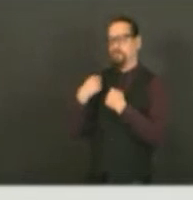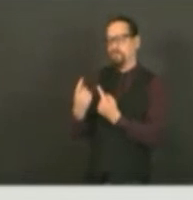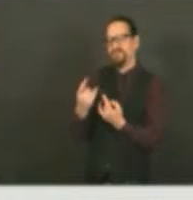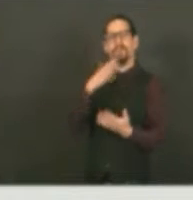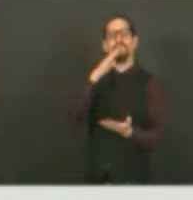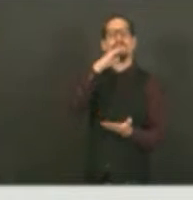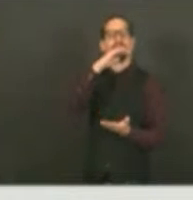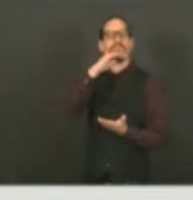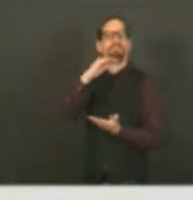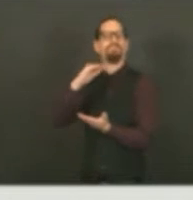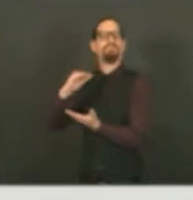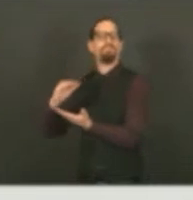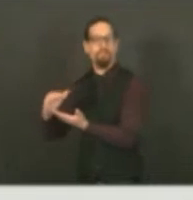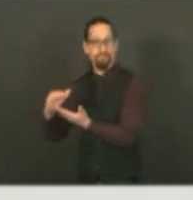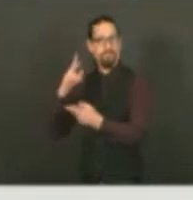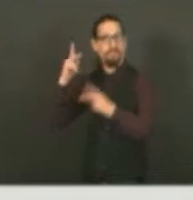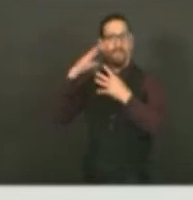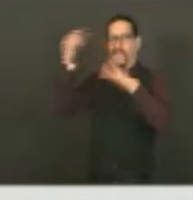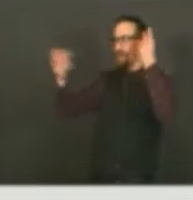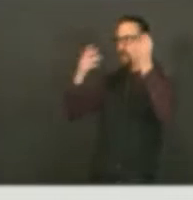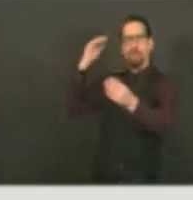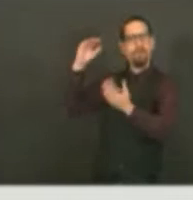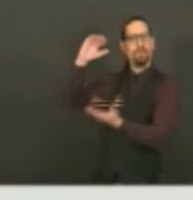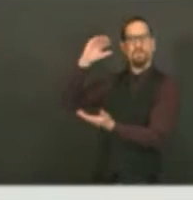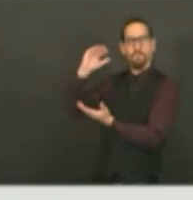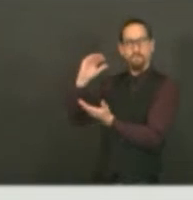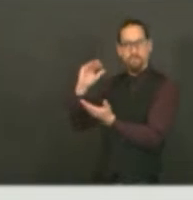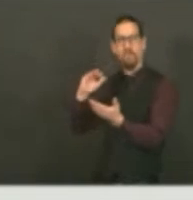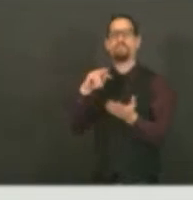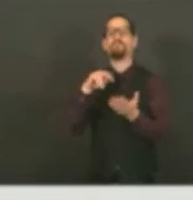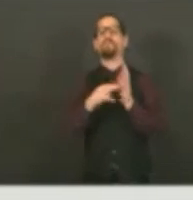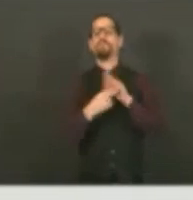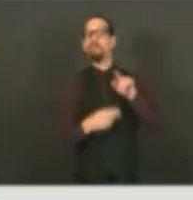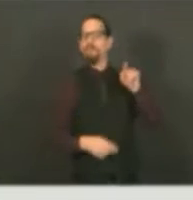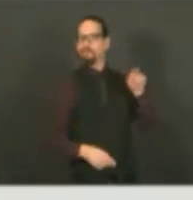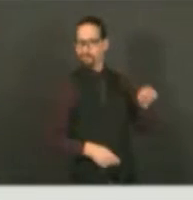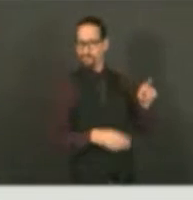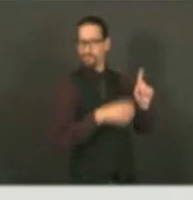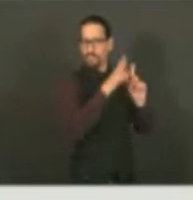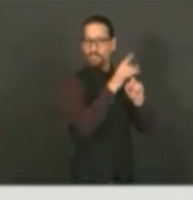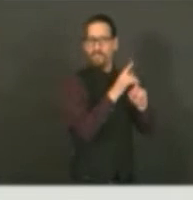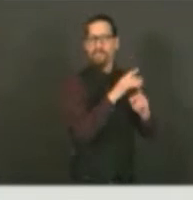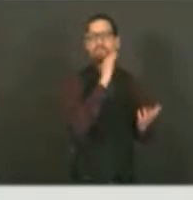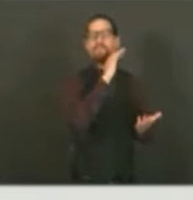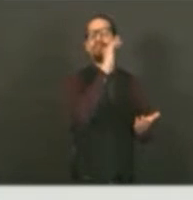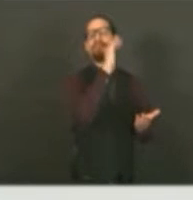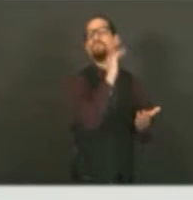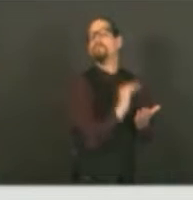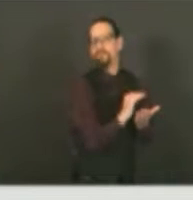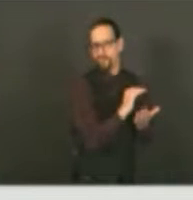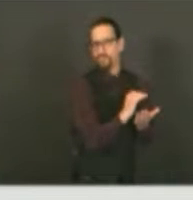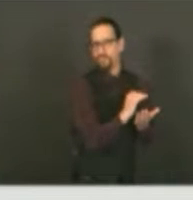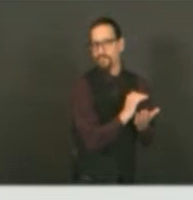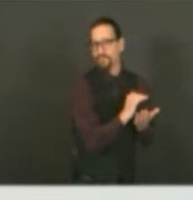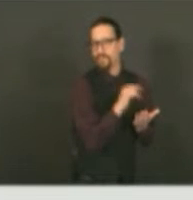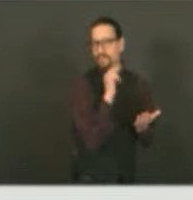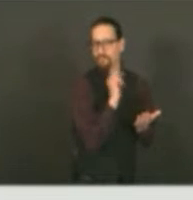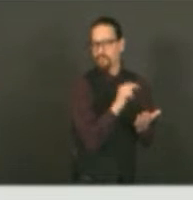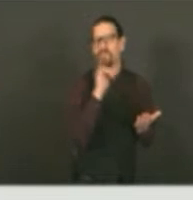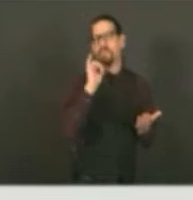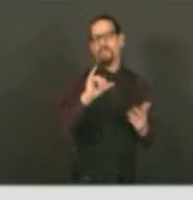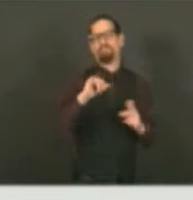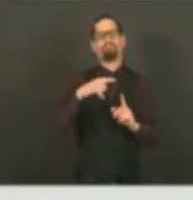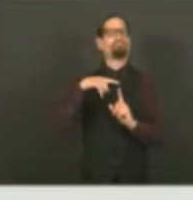mobility continues to decline like that, it will almost certainly be true that we will start to see